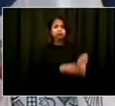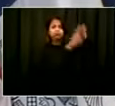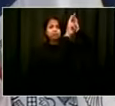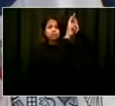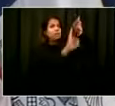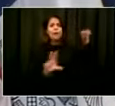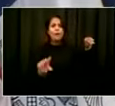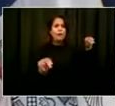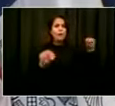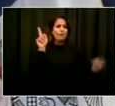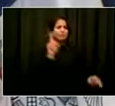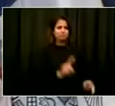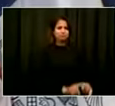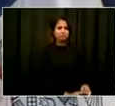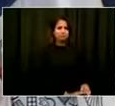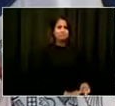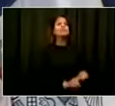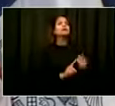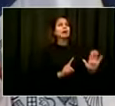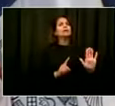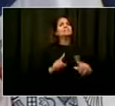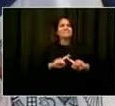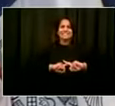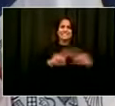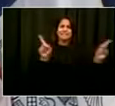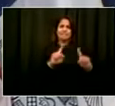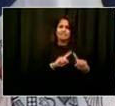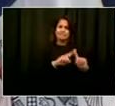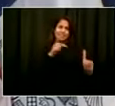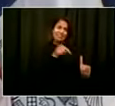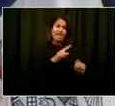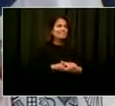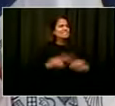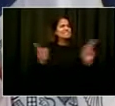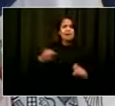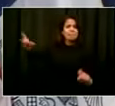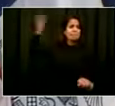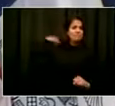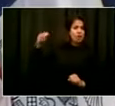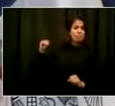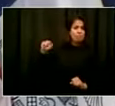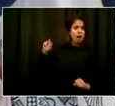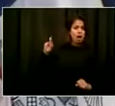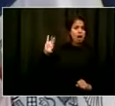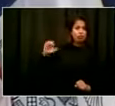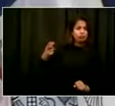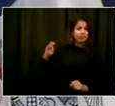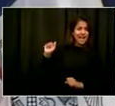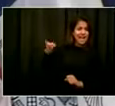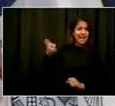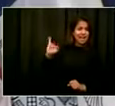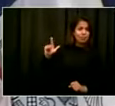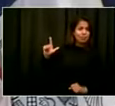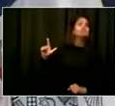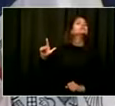our profound concern is to not let this challenge gather steam and not allow a second wave in the